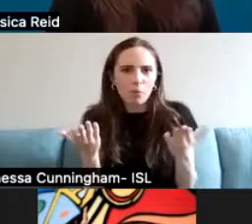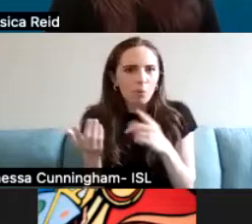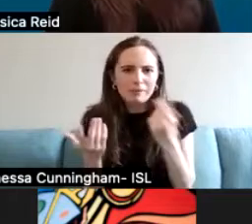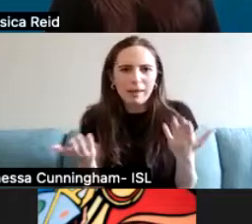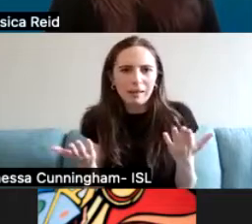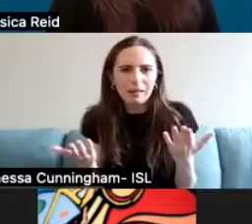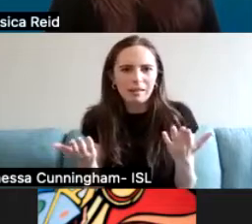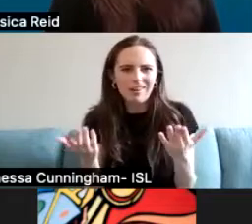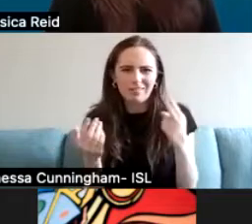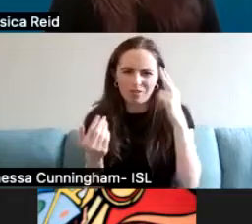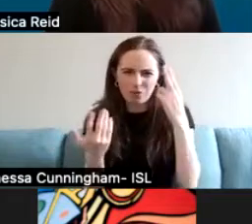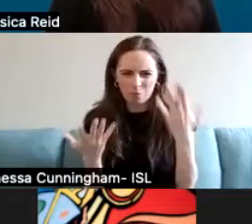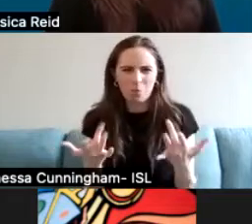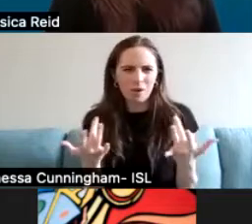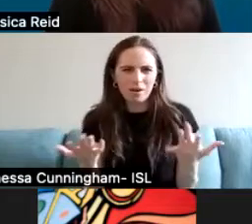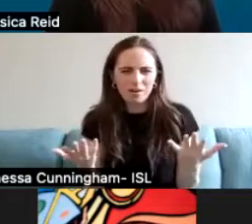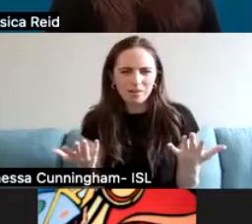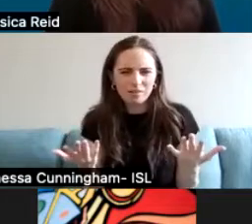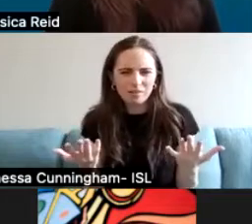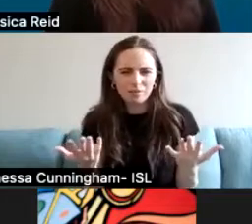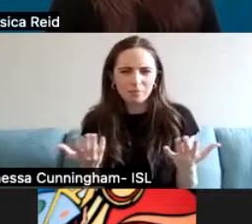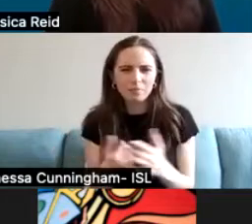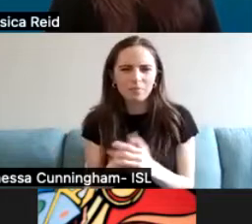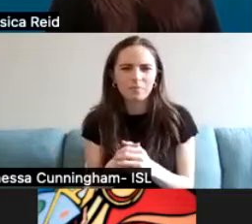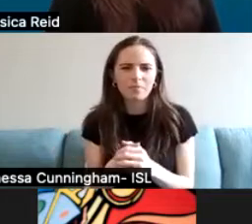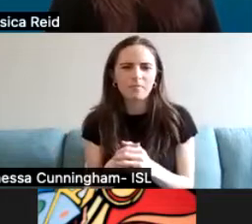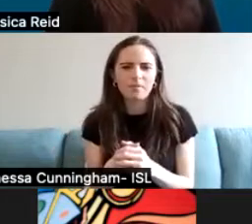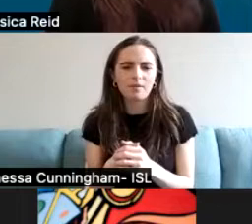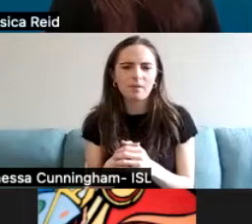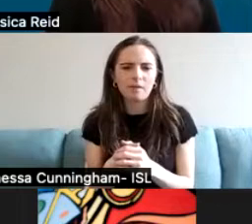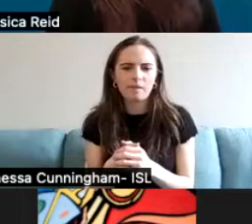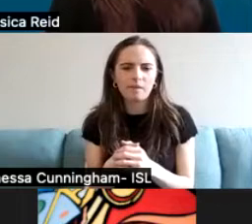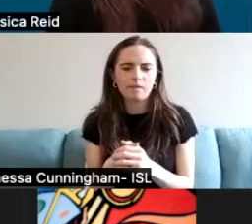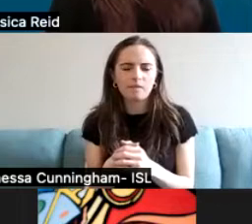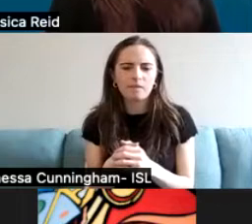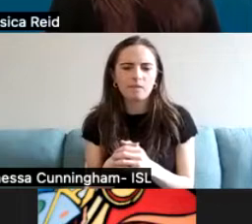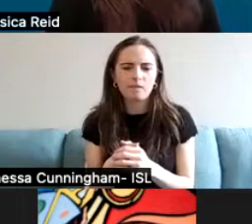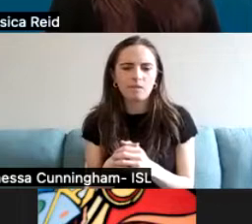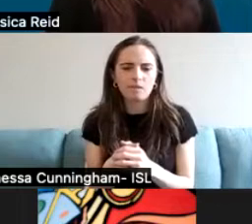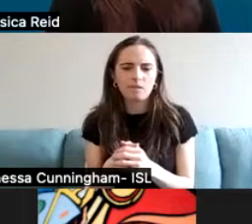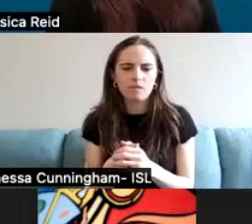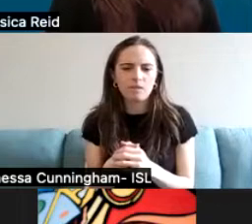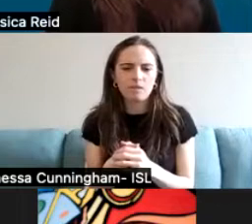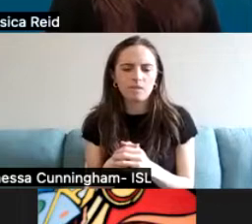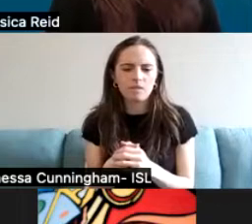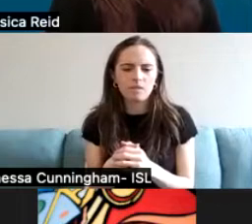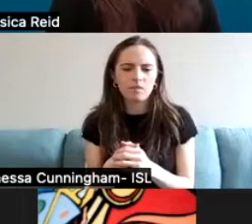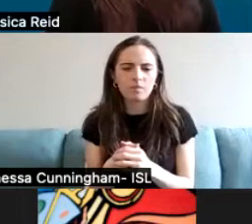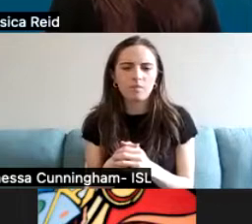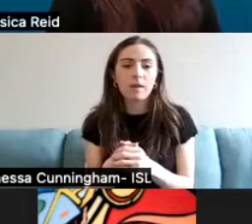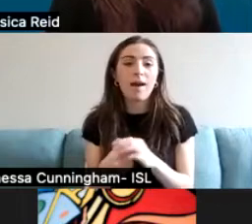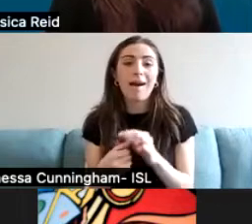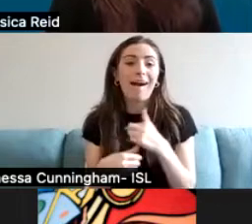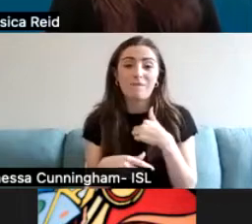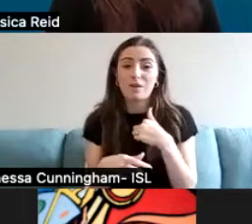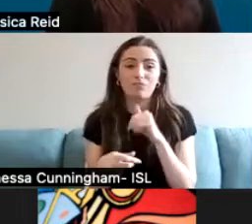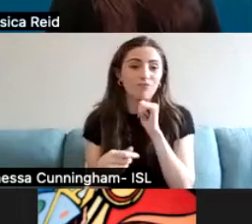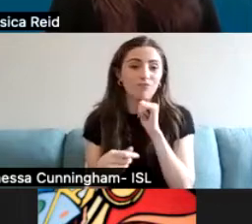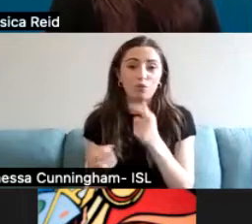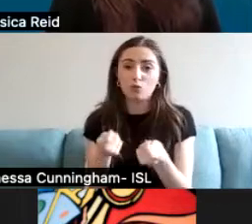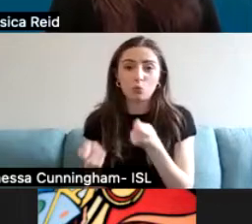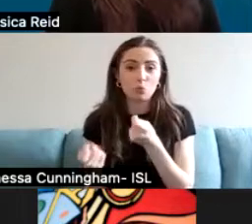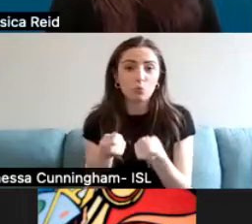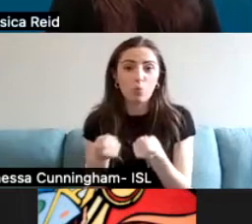without anything now. descriptions, It's reading electronic away, documents PDF, PPT, and email, I have auditory, no control over it. face-to-face It just meetings, kind of reads